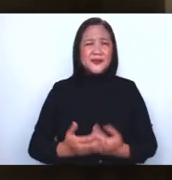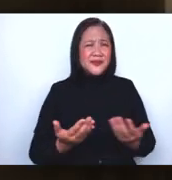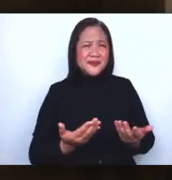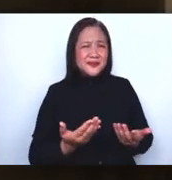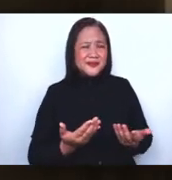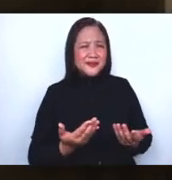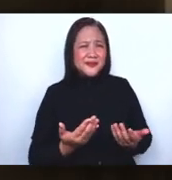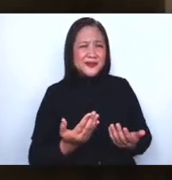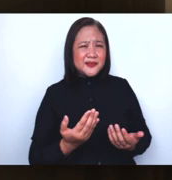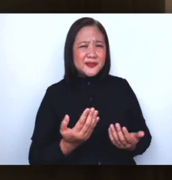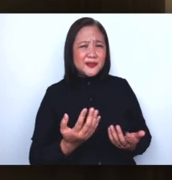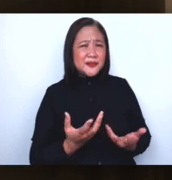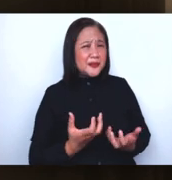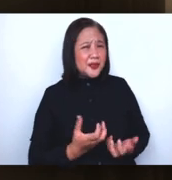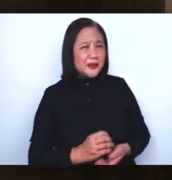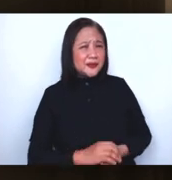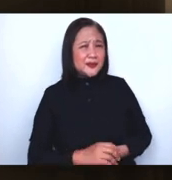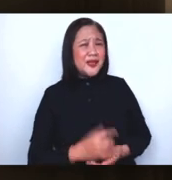That's why I'm here.